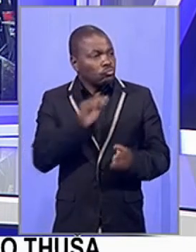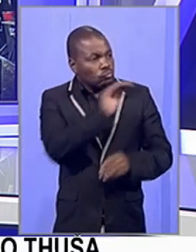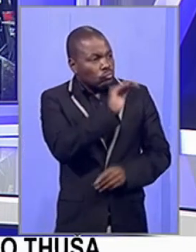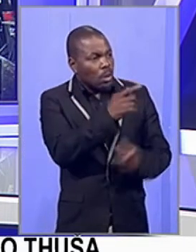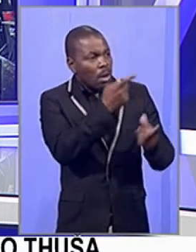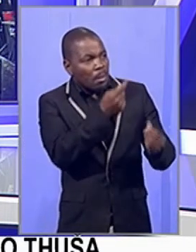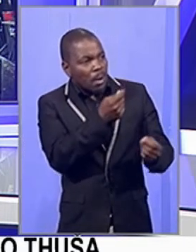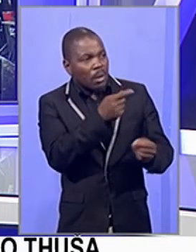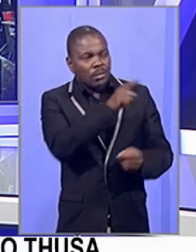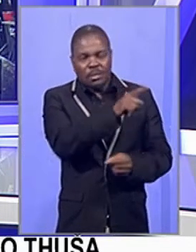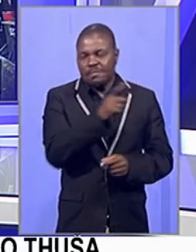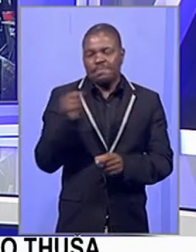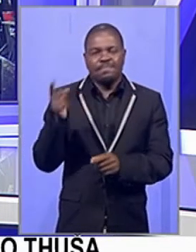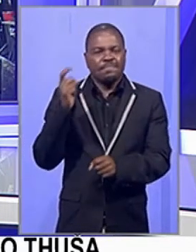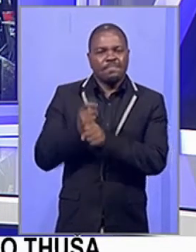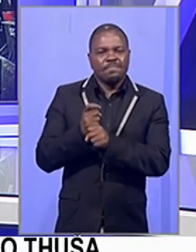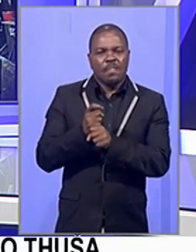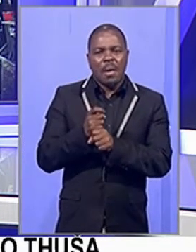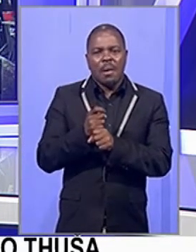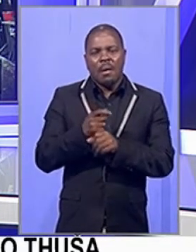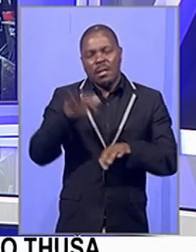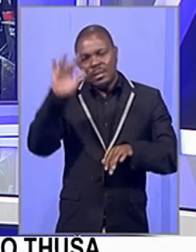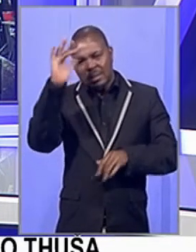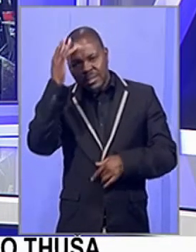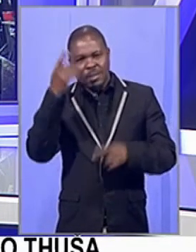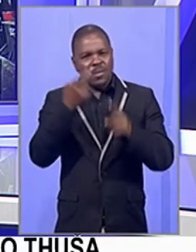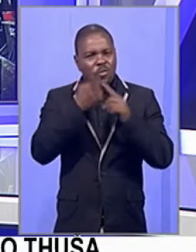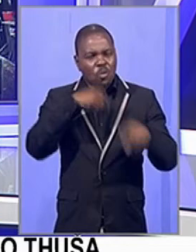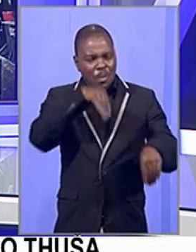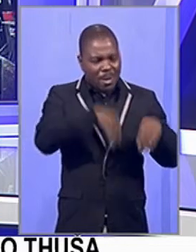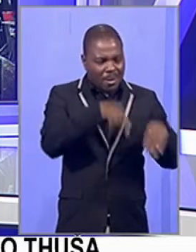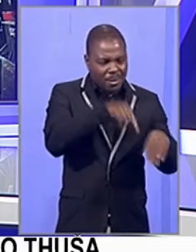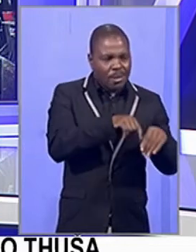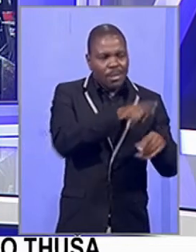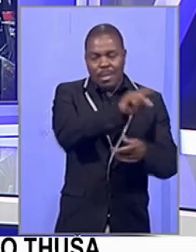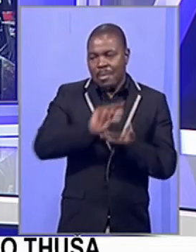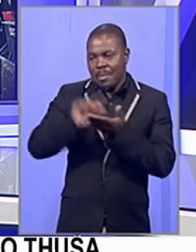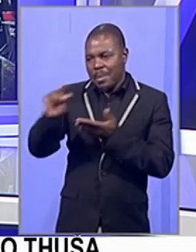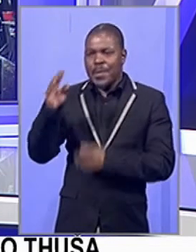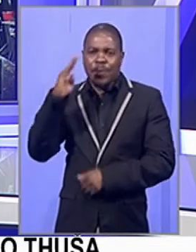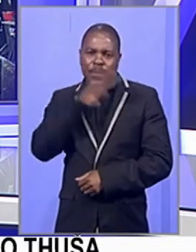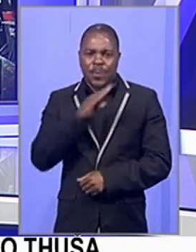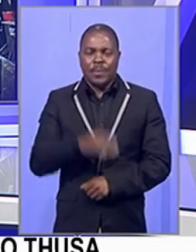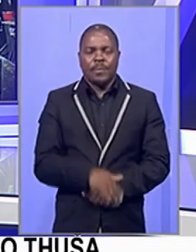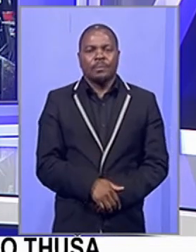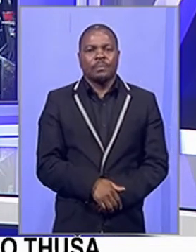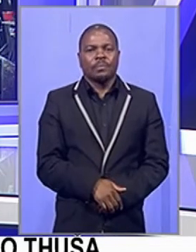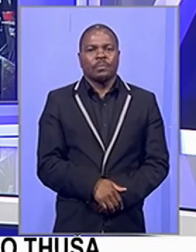tšhelete ya ditefelo tša malwetši ao a bakilwego ke maemo a mošomong.